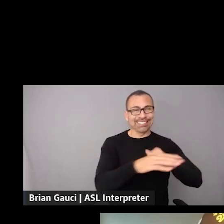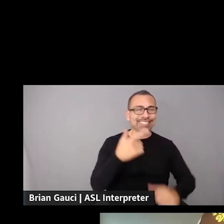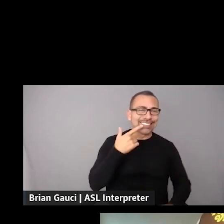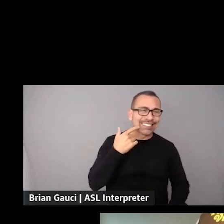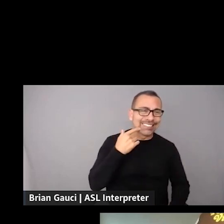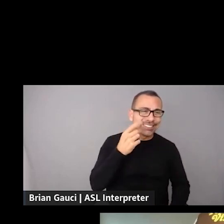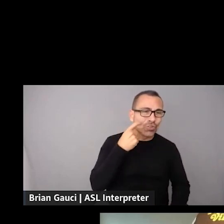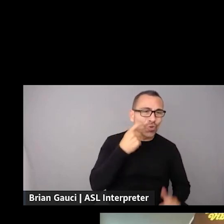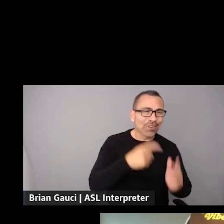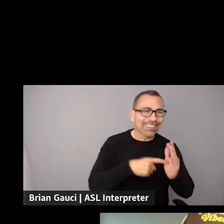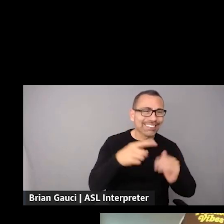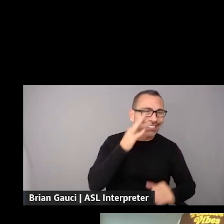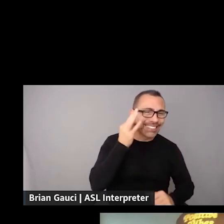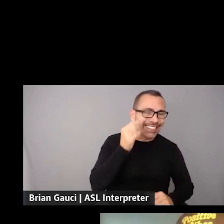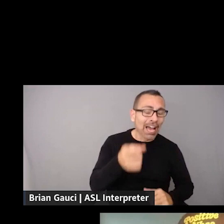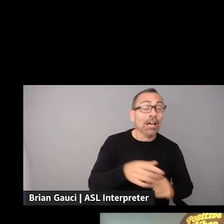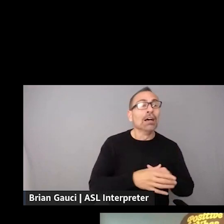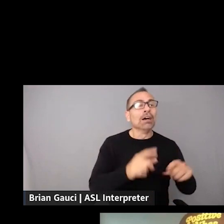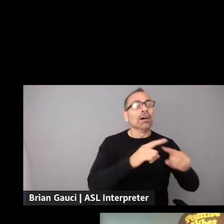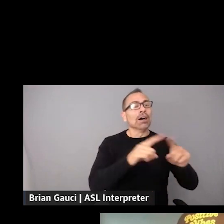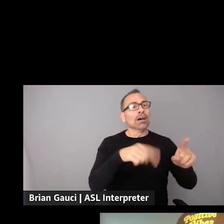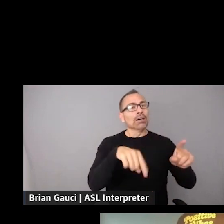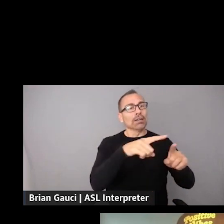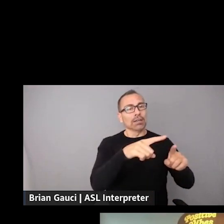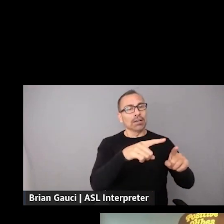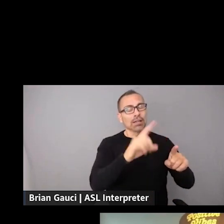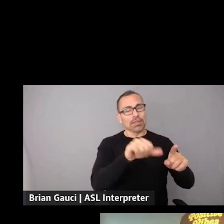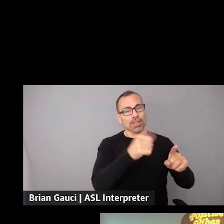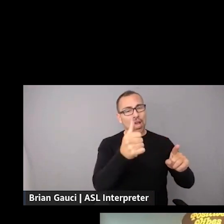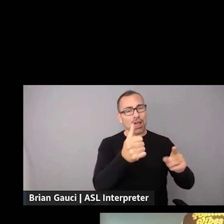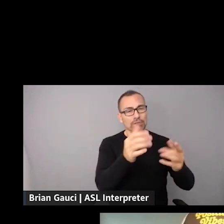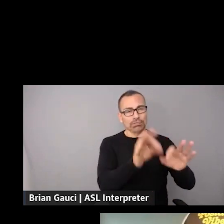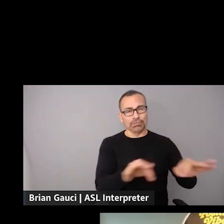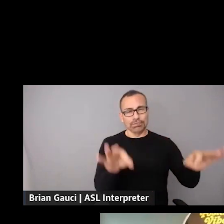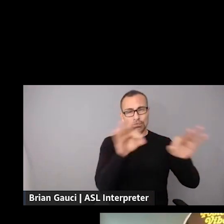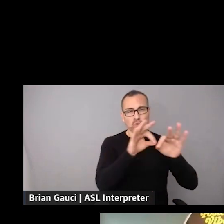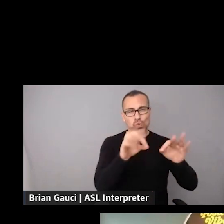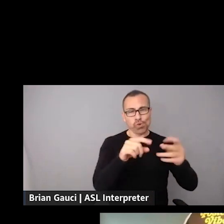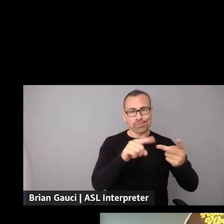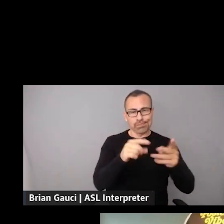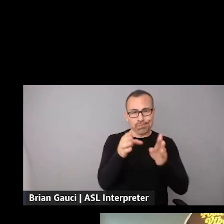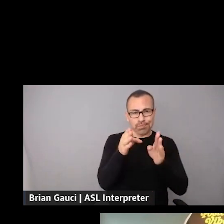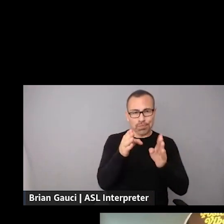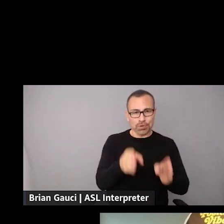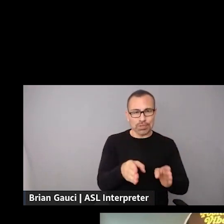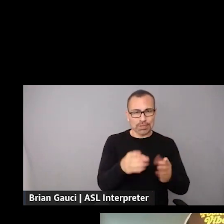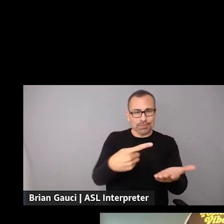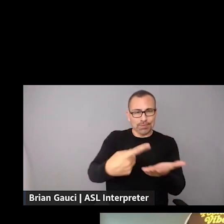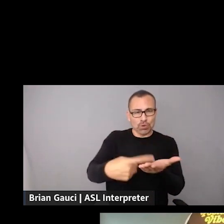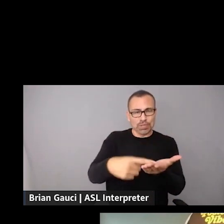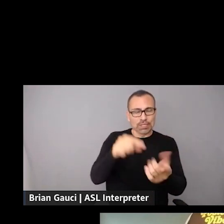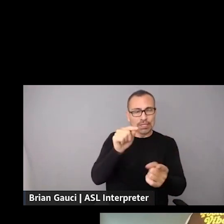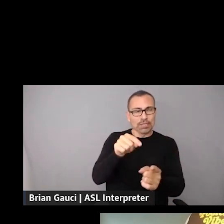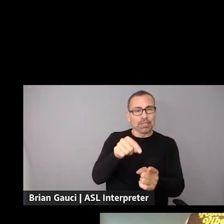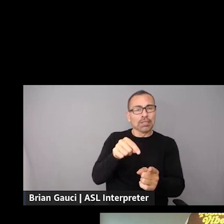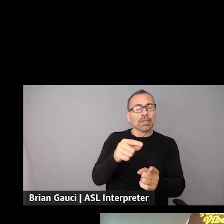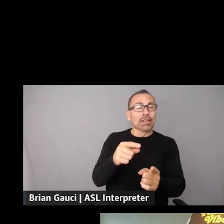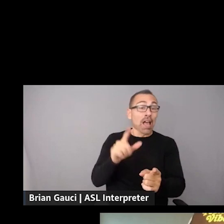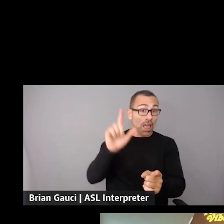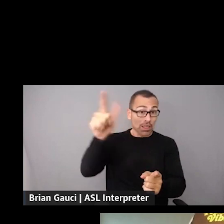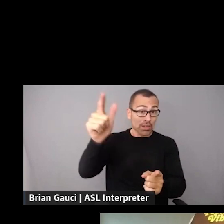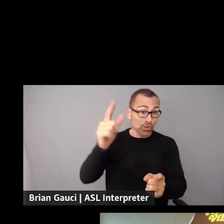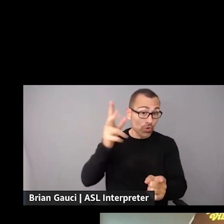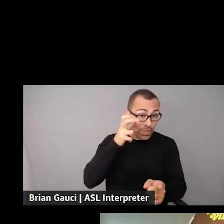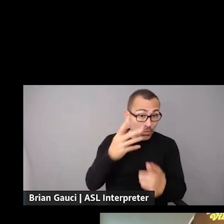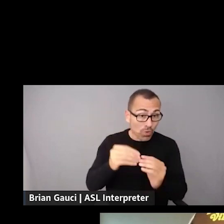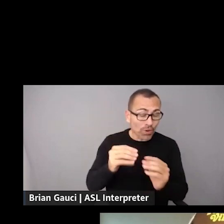data. And then the other key persona that we'll be talking about a little bit more later is